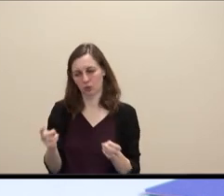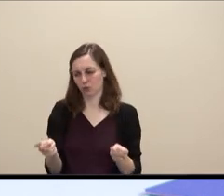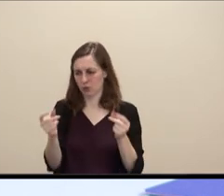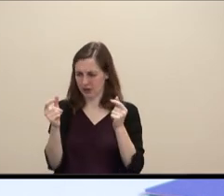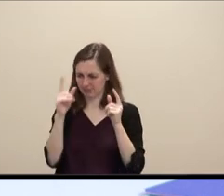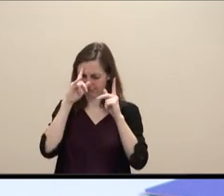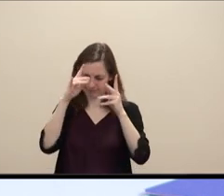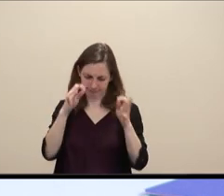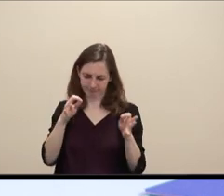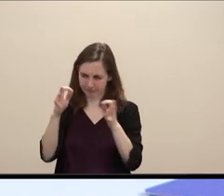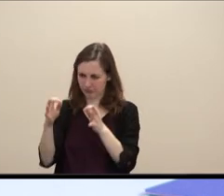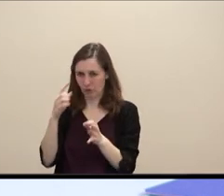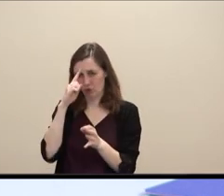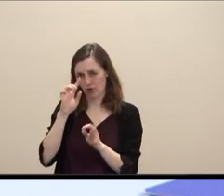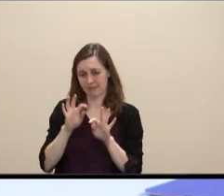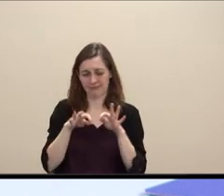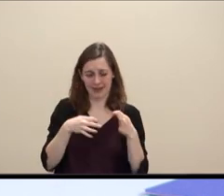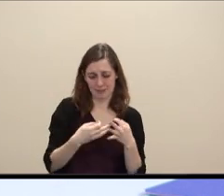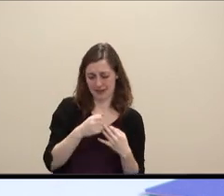staff.